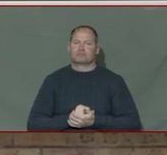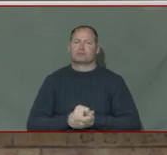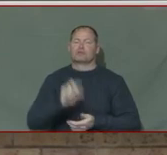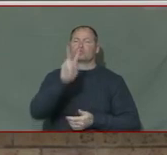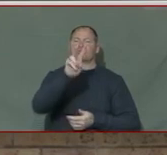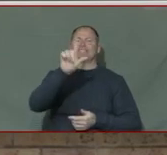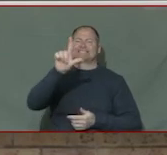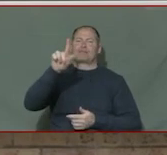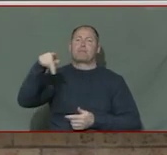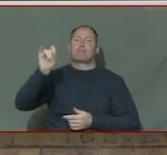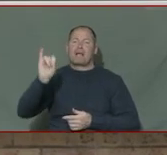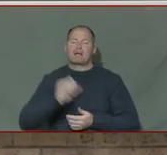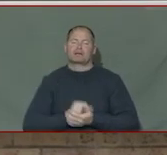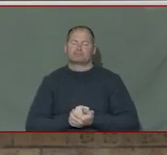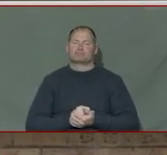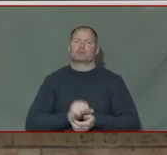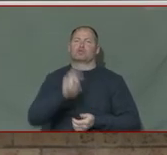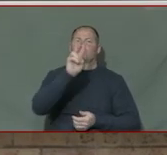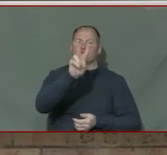Right.